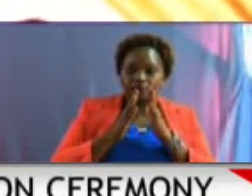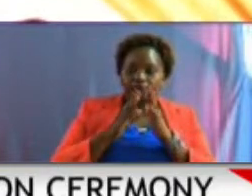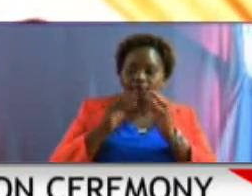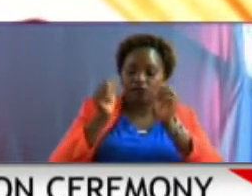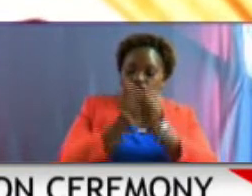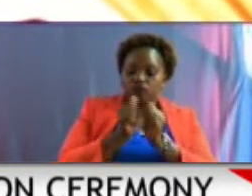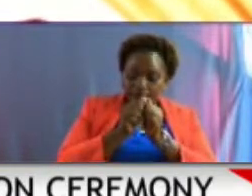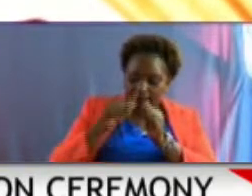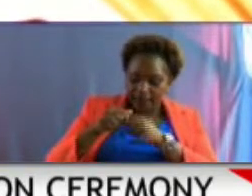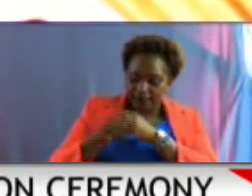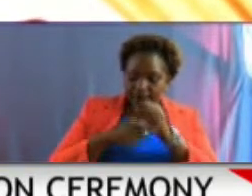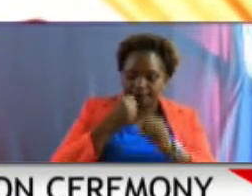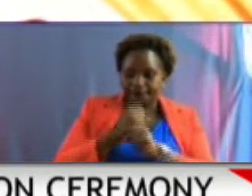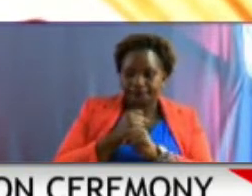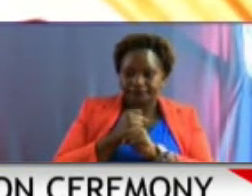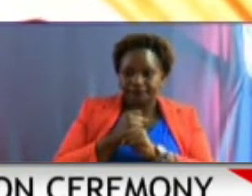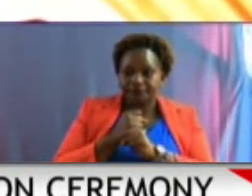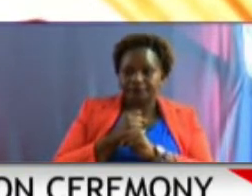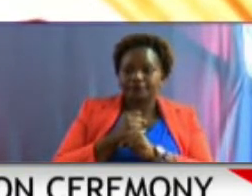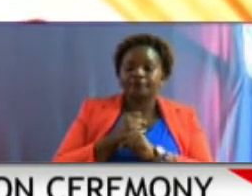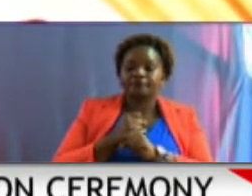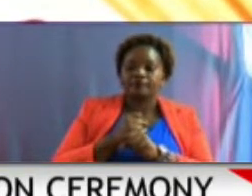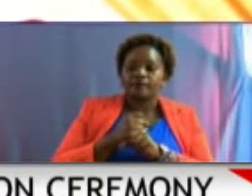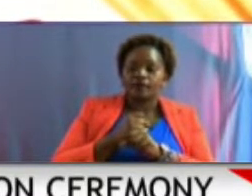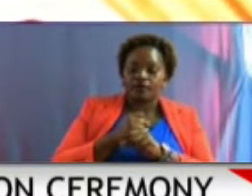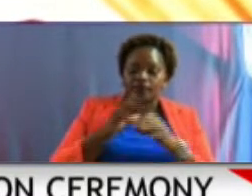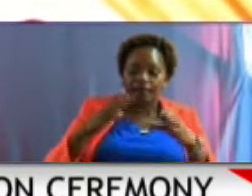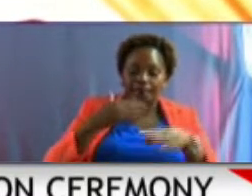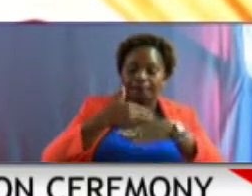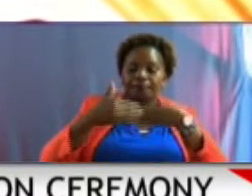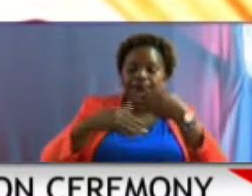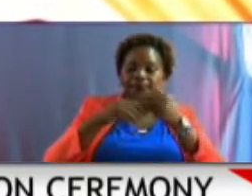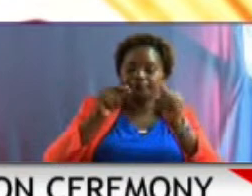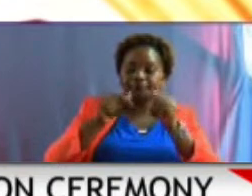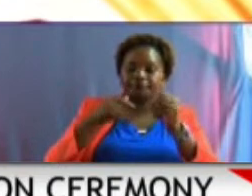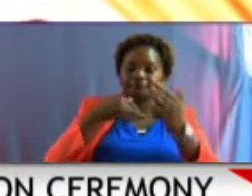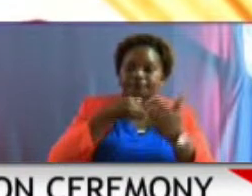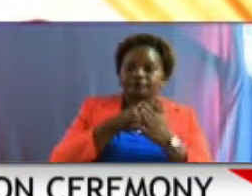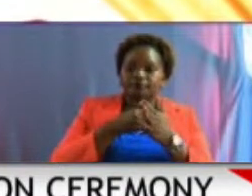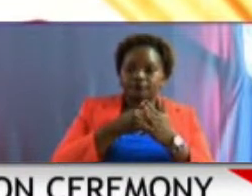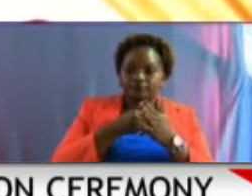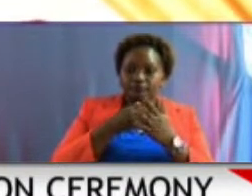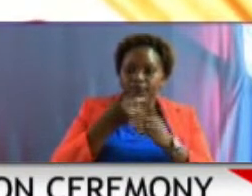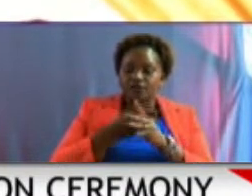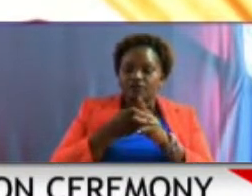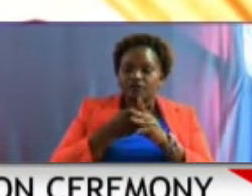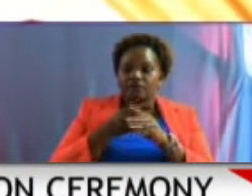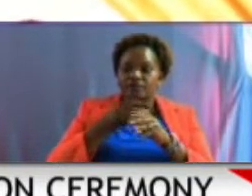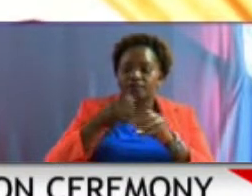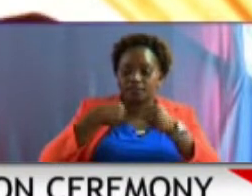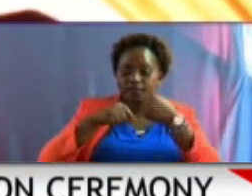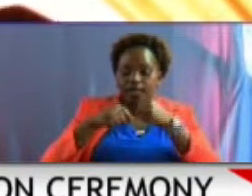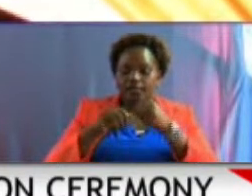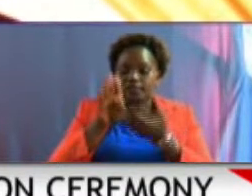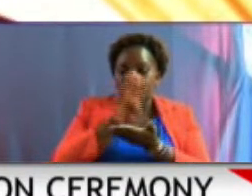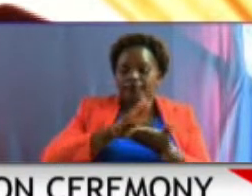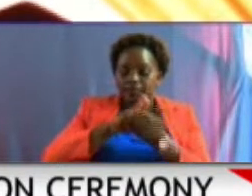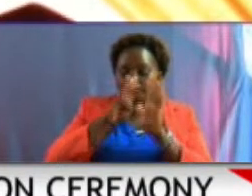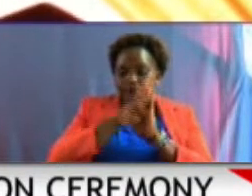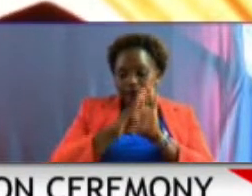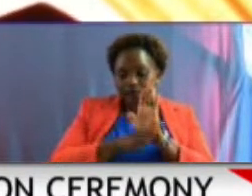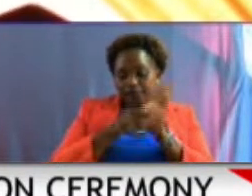this year. The facility has boosted the capacity for the delivery of science-based